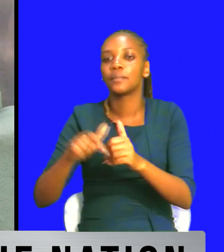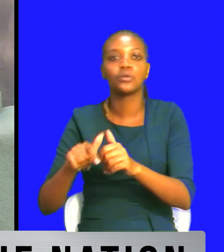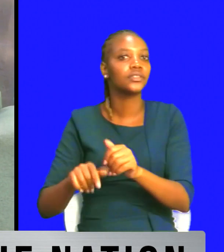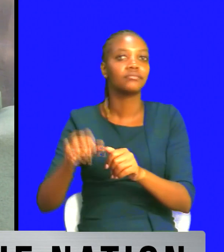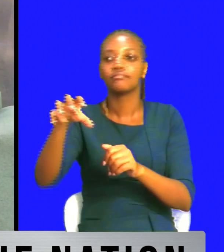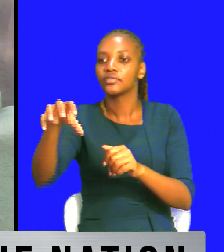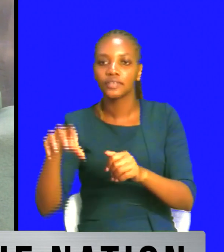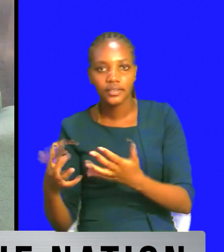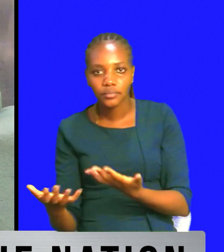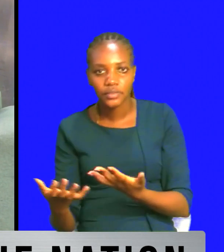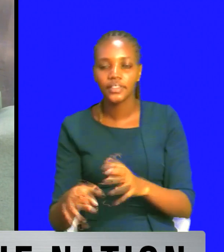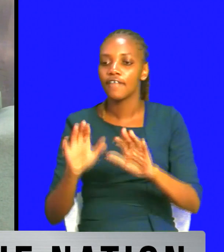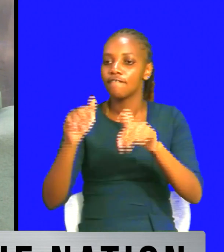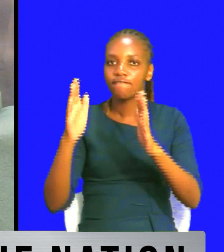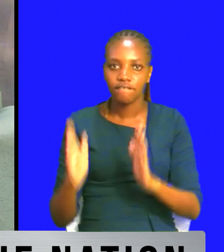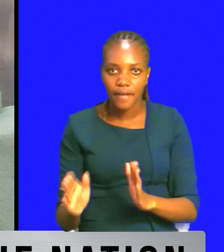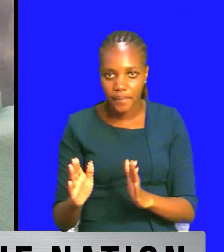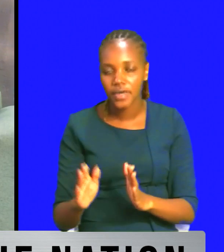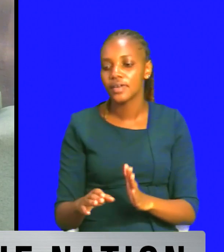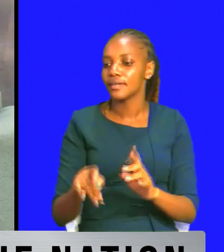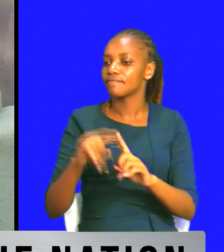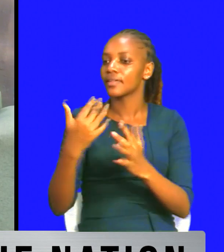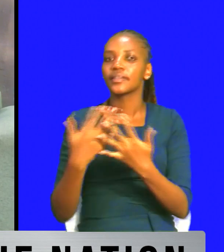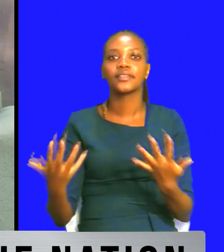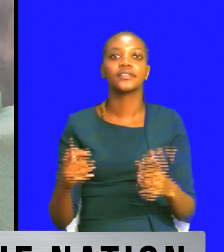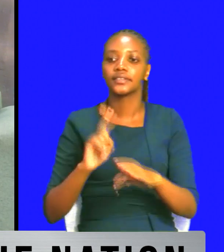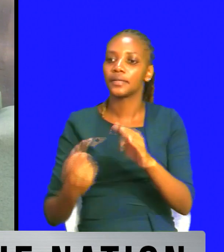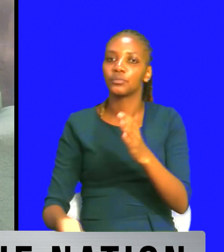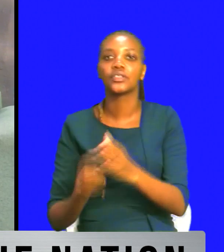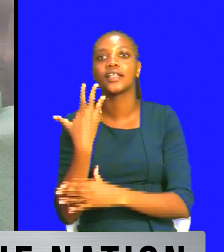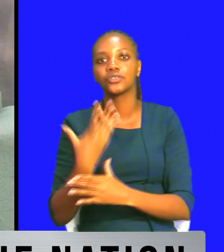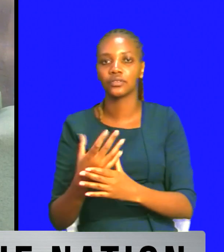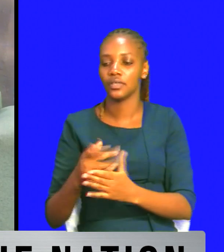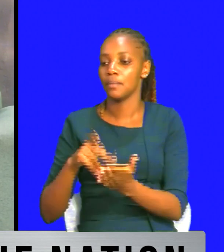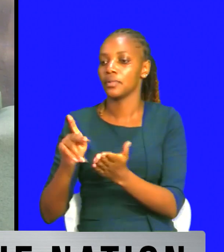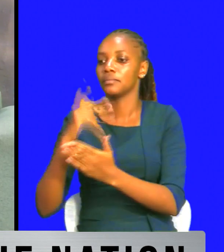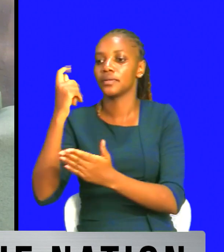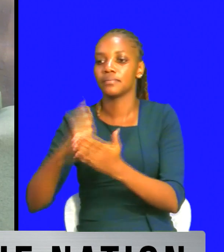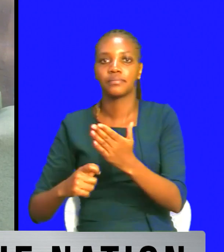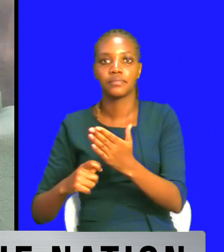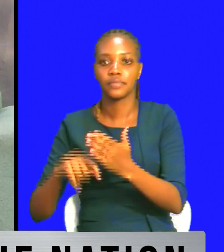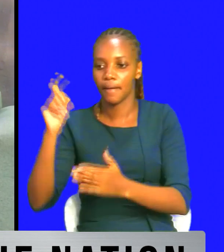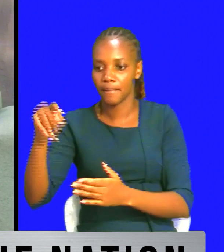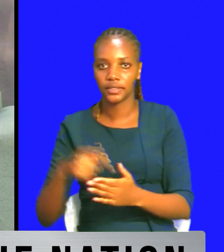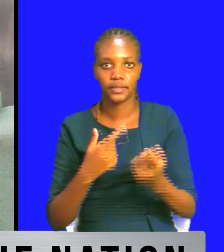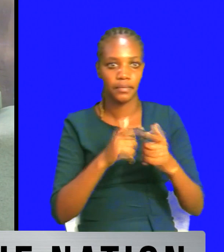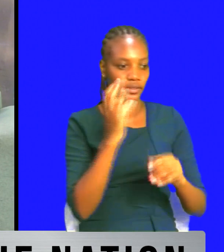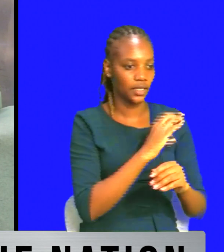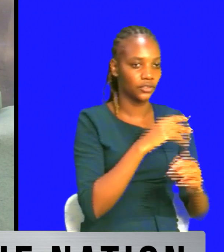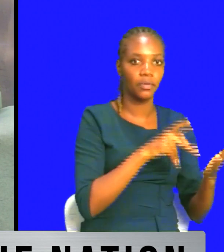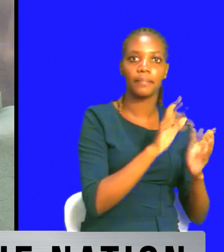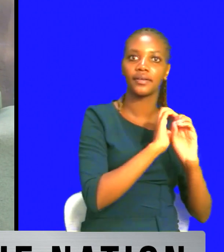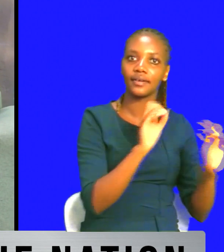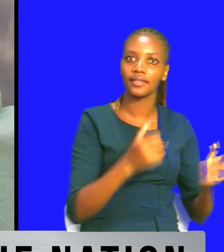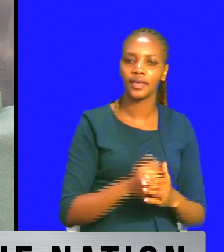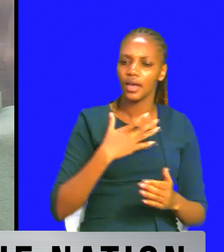other things for them to get to a point to produce that food? So really, I really want to understand that how did this